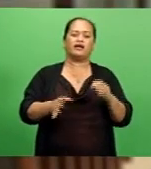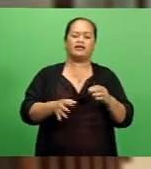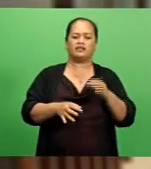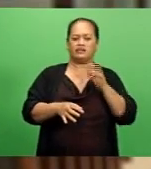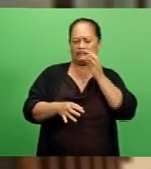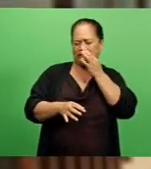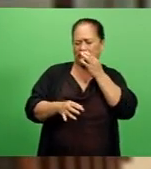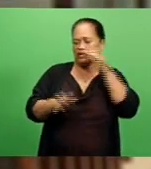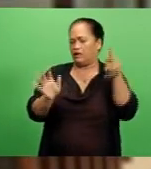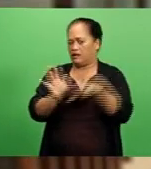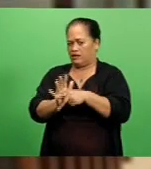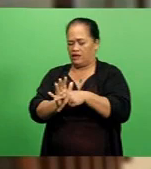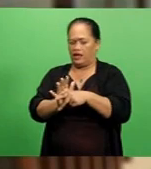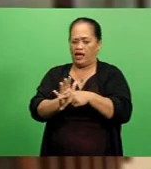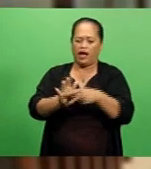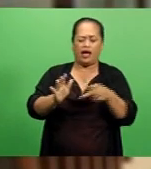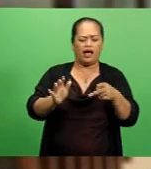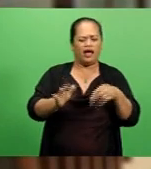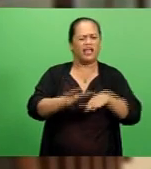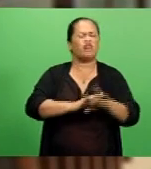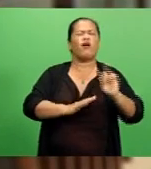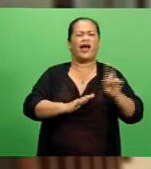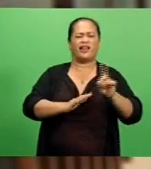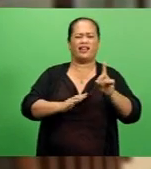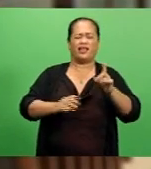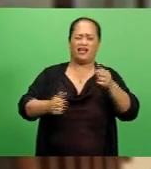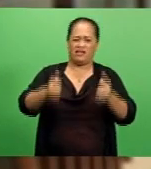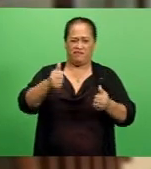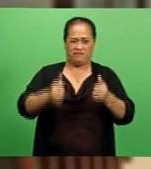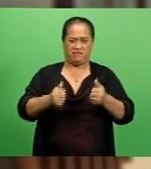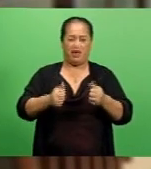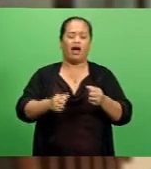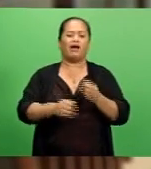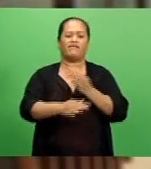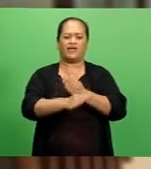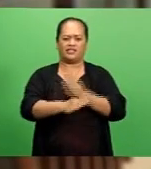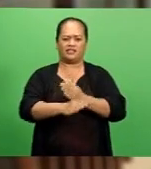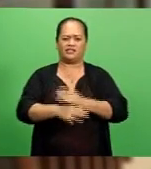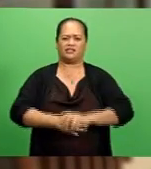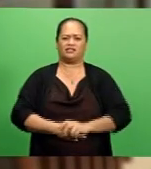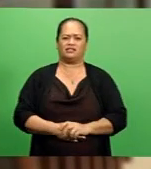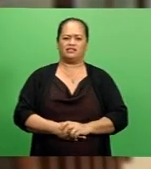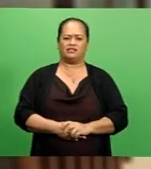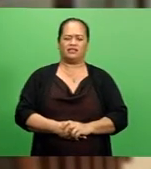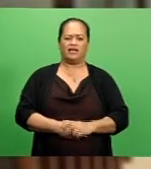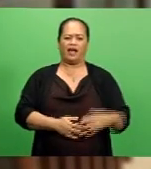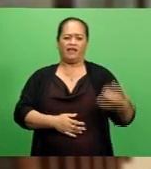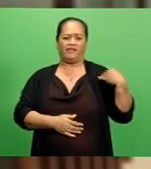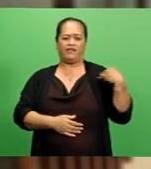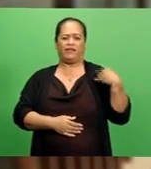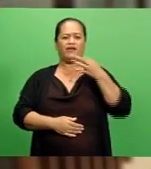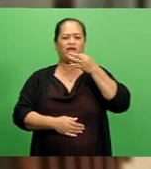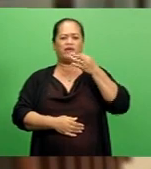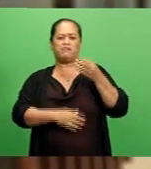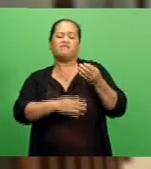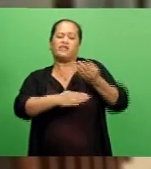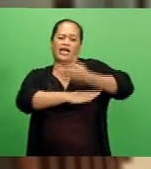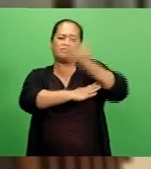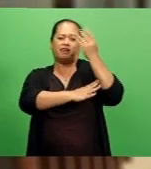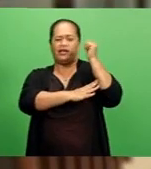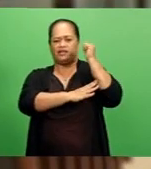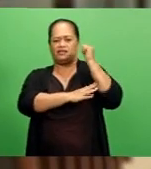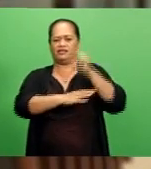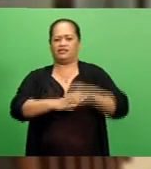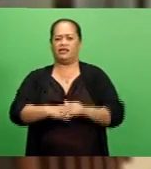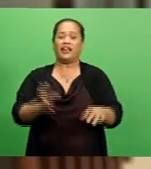vacancies. This was before the current January lockdown, which came into effect a few days ago. In the Eurozone,